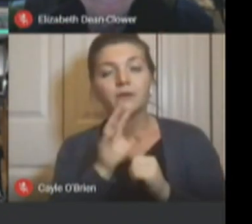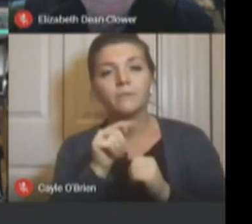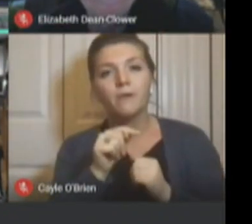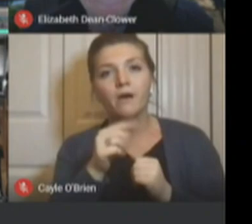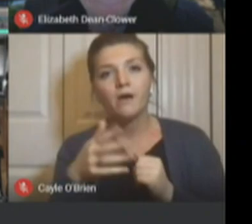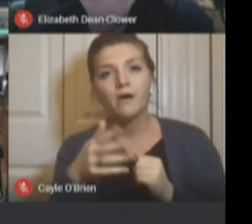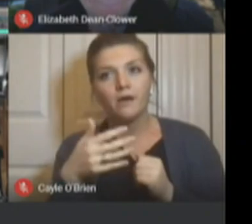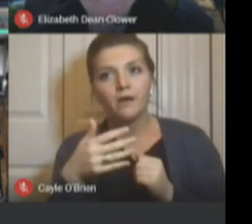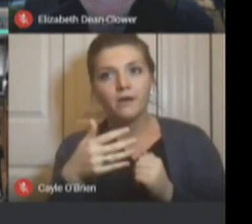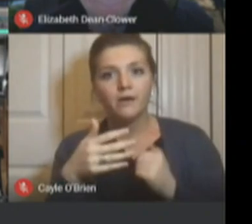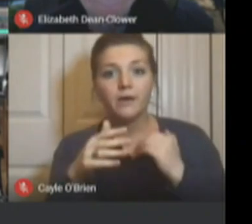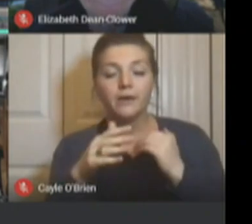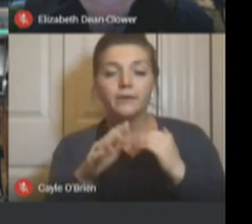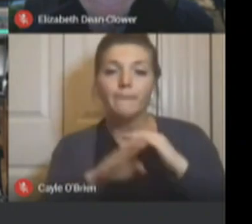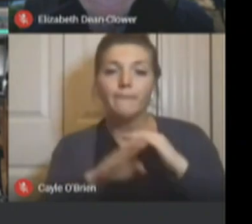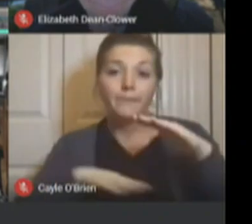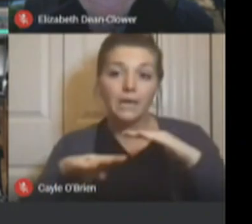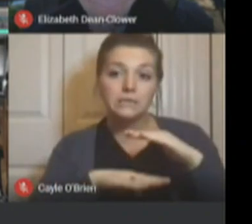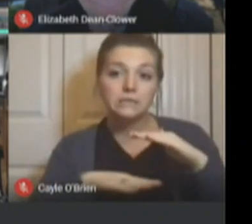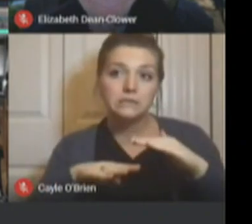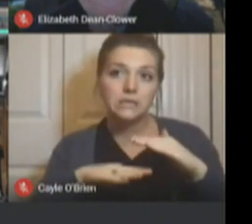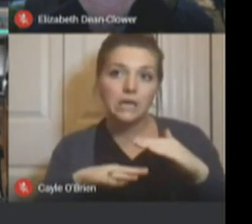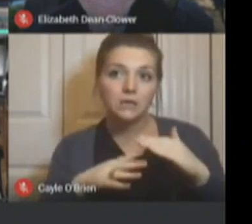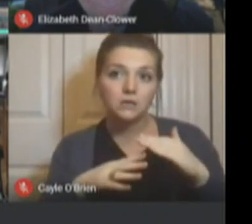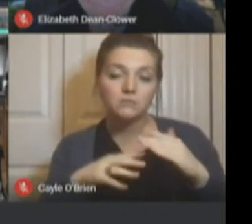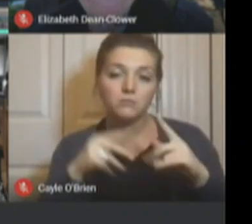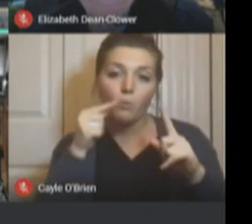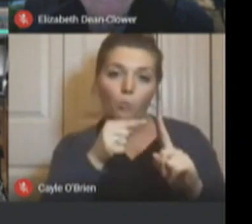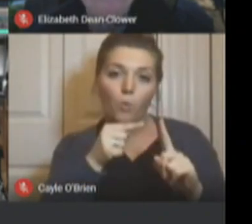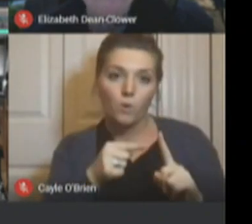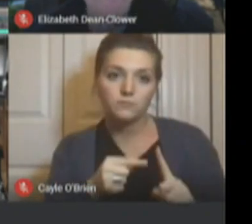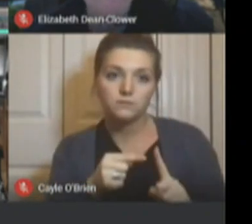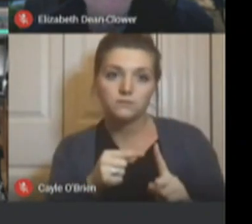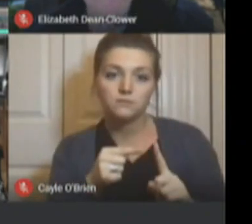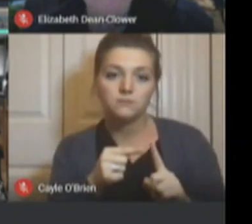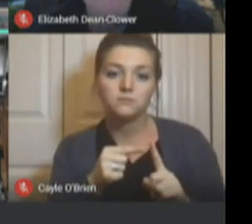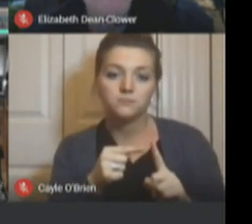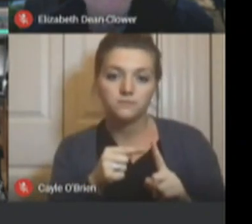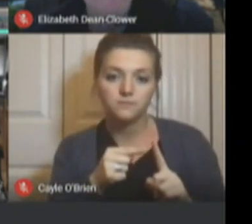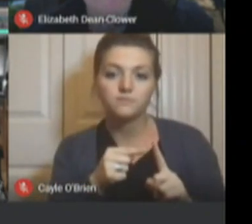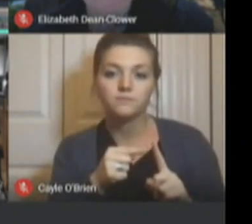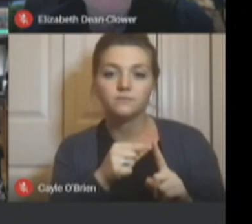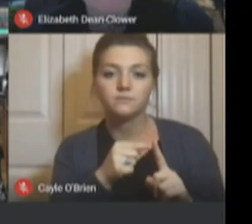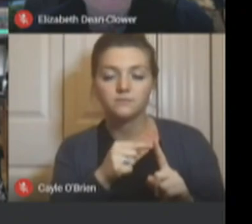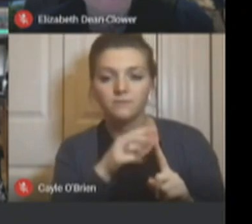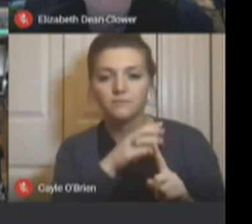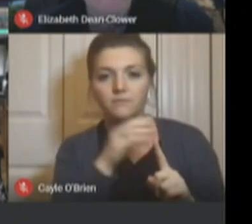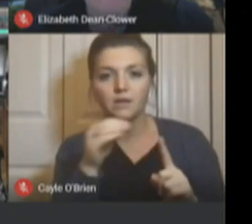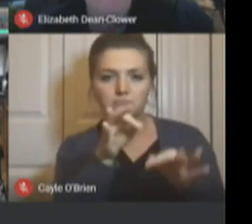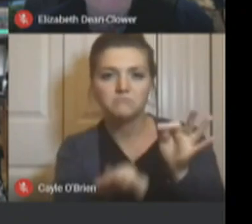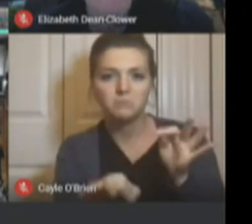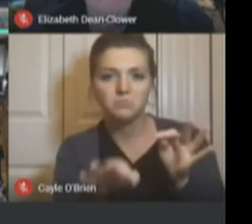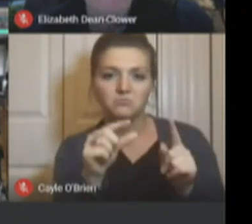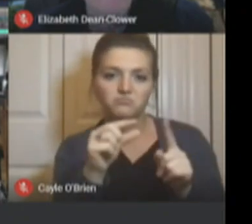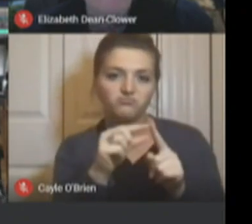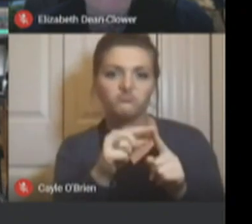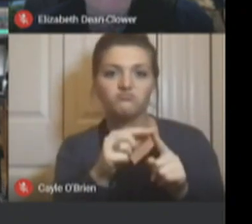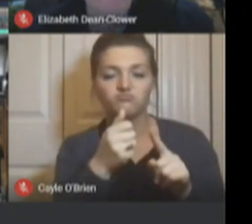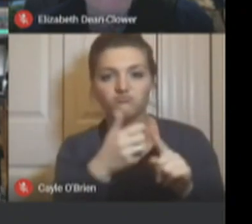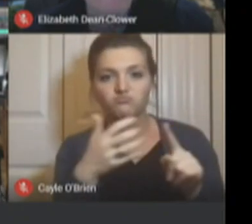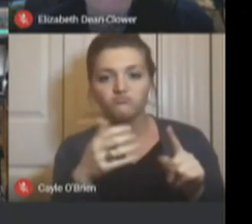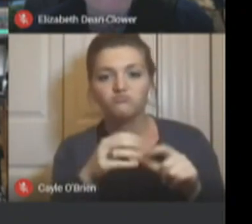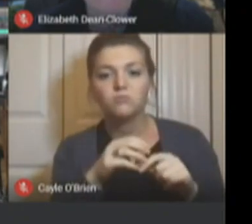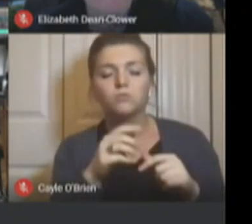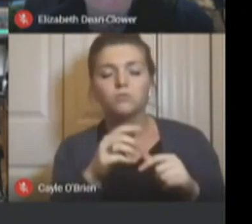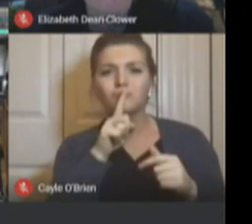the basic kind of talking points here and kind of layman's terms is we want to make sure that we have access to housing